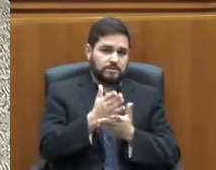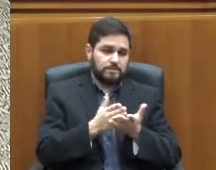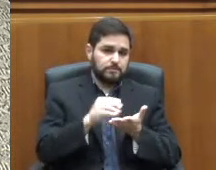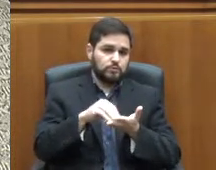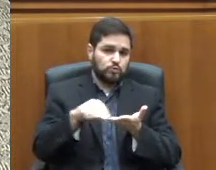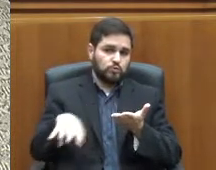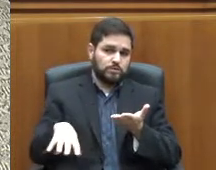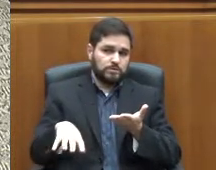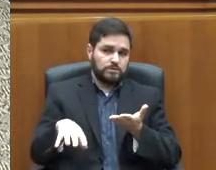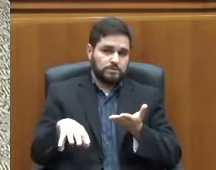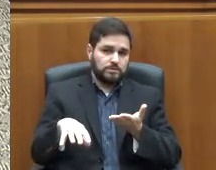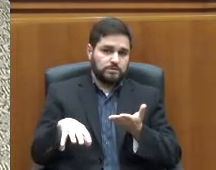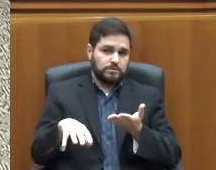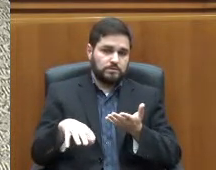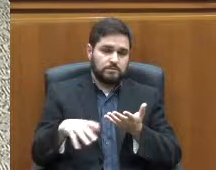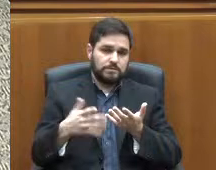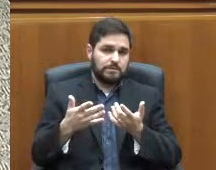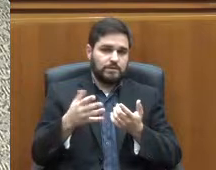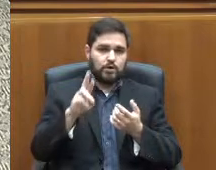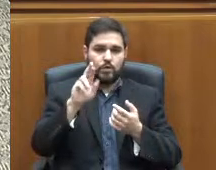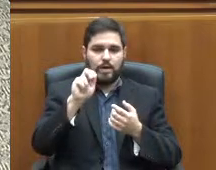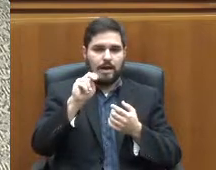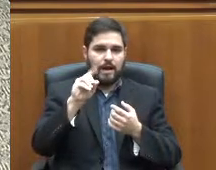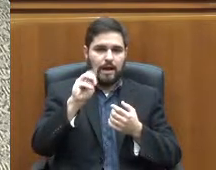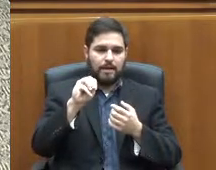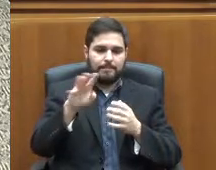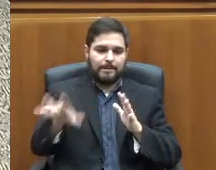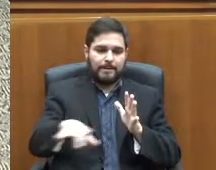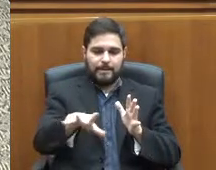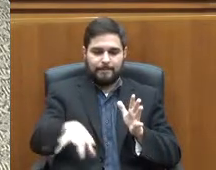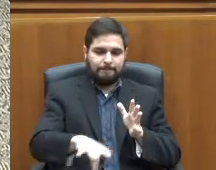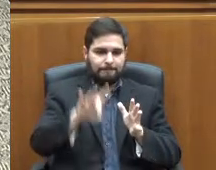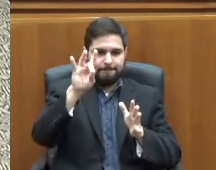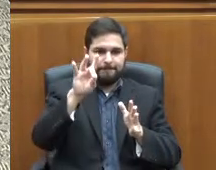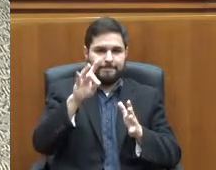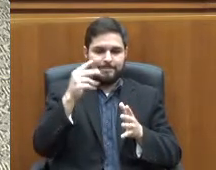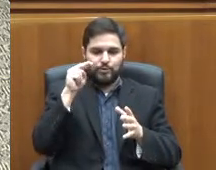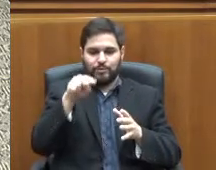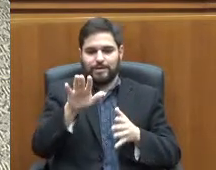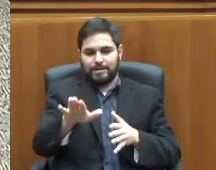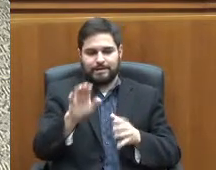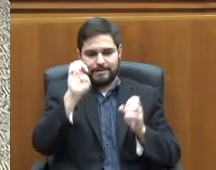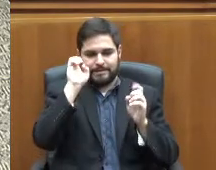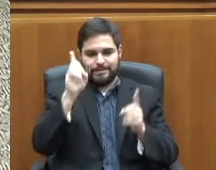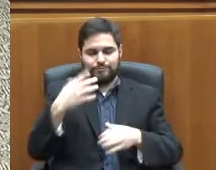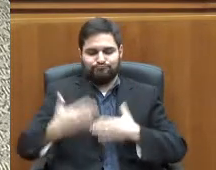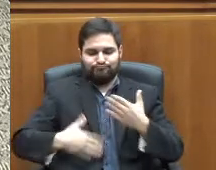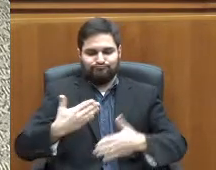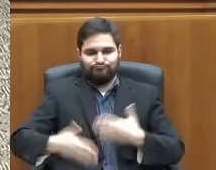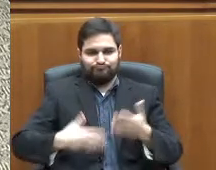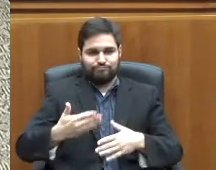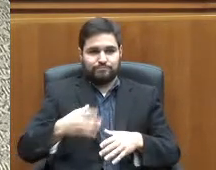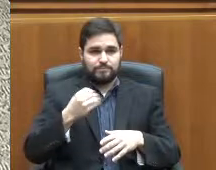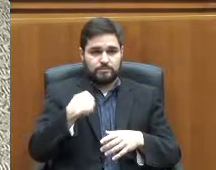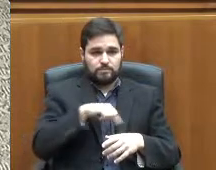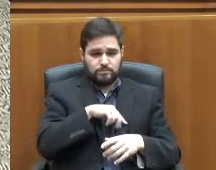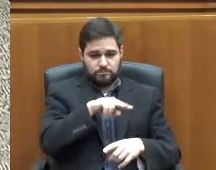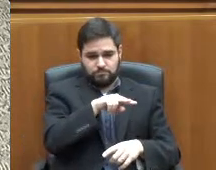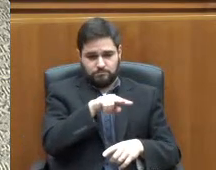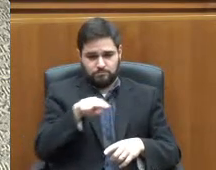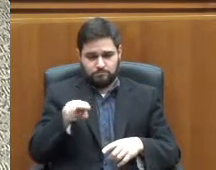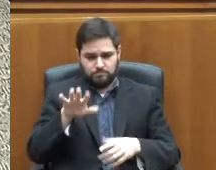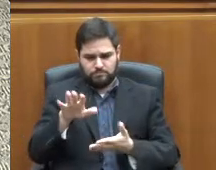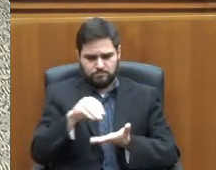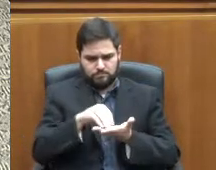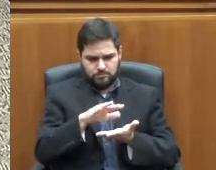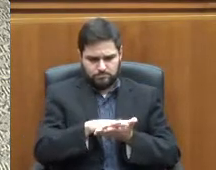students almost at random to think about their education progress through their career. And as we looked at their